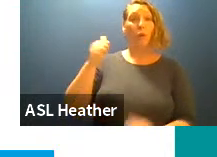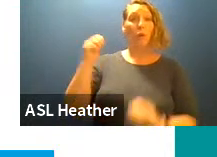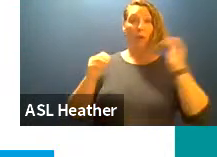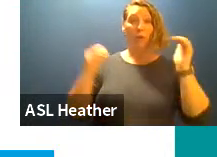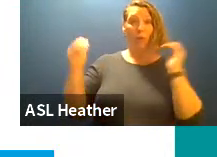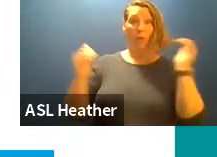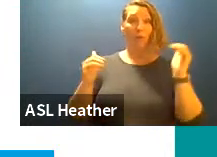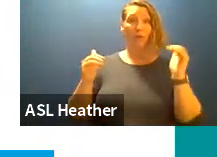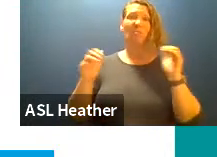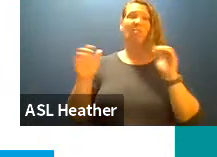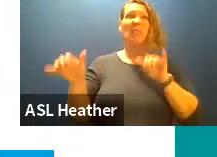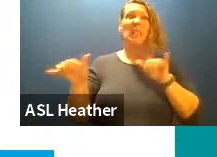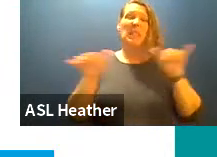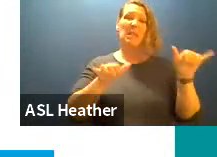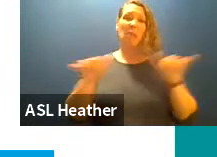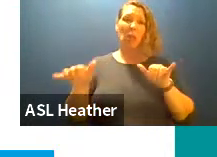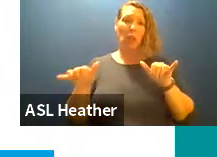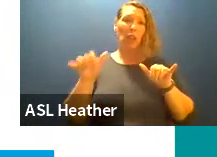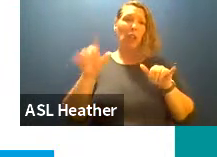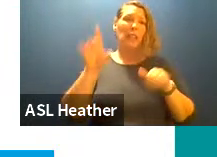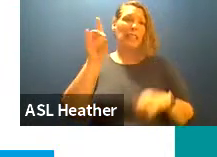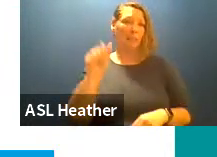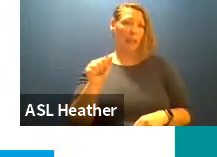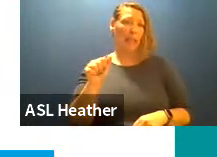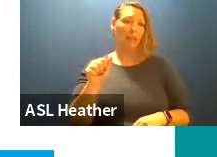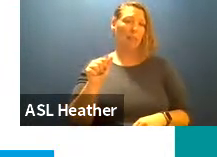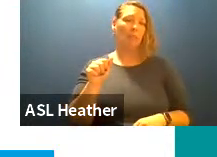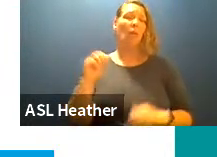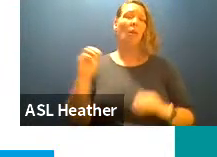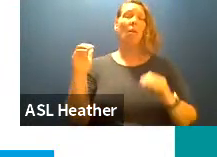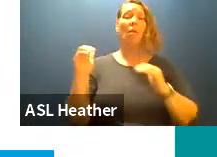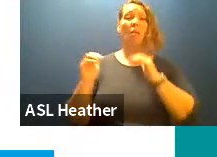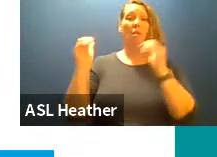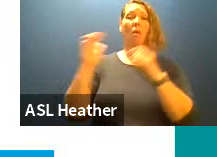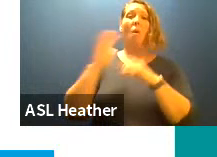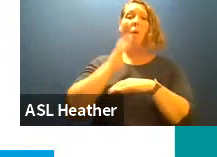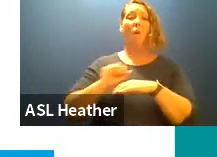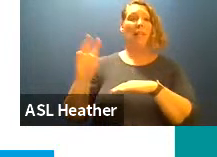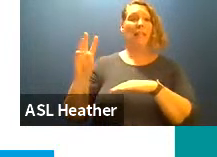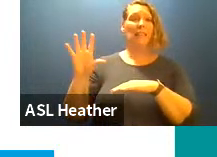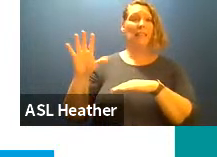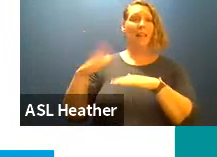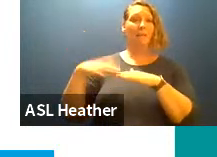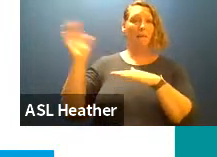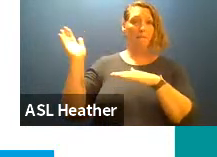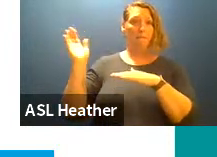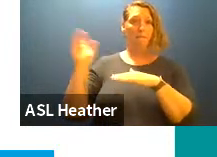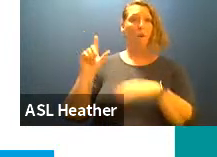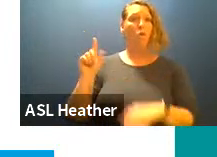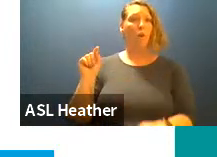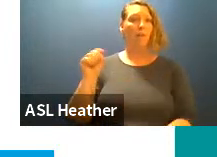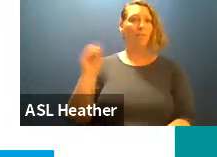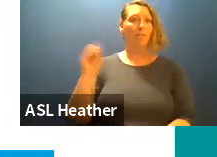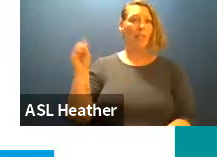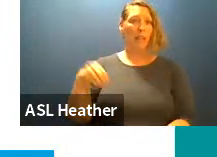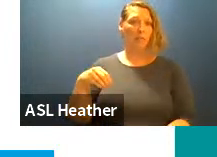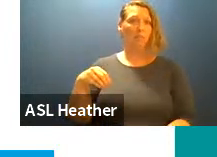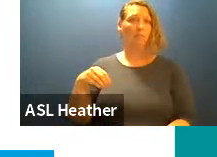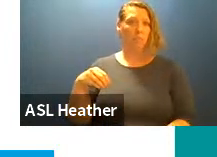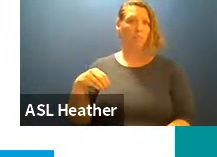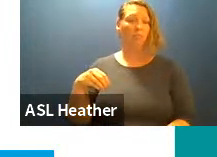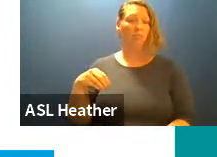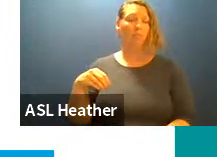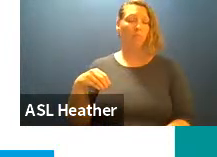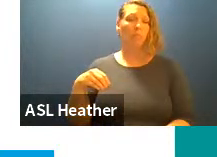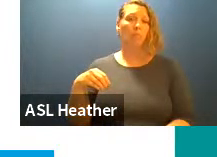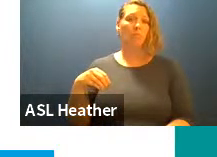with disabilities, and for older adults, this is looking at people over 65, 20% in our program area